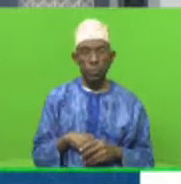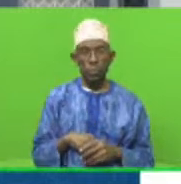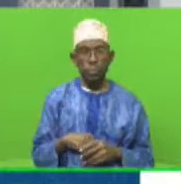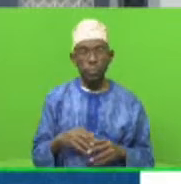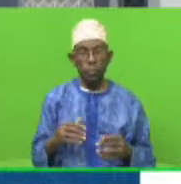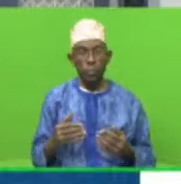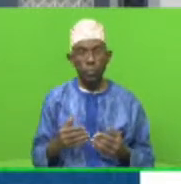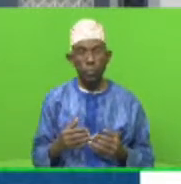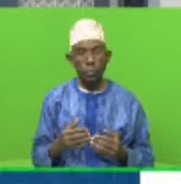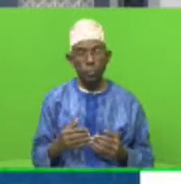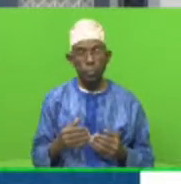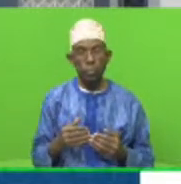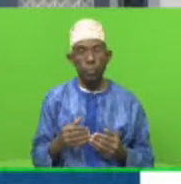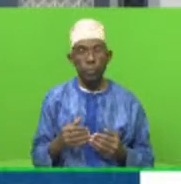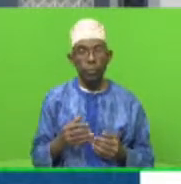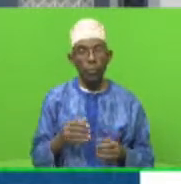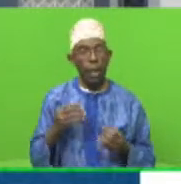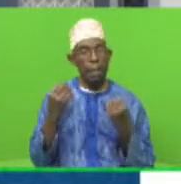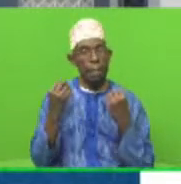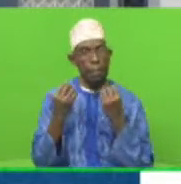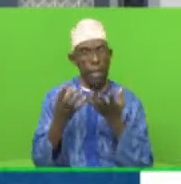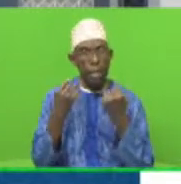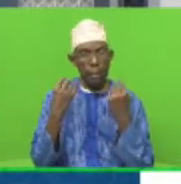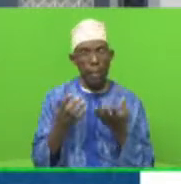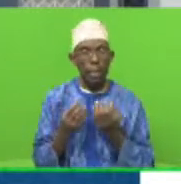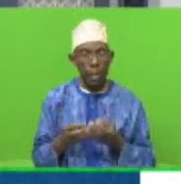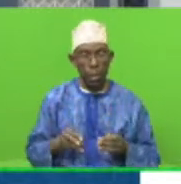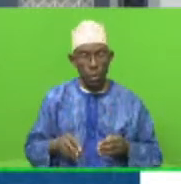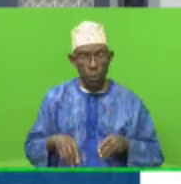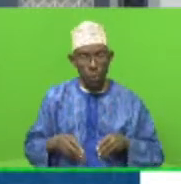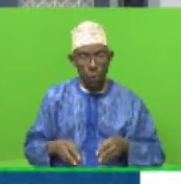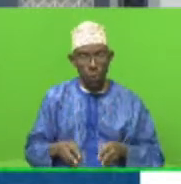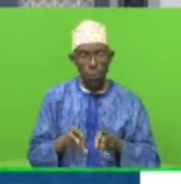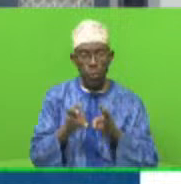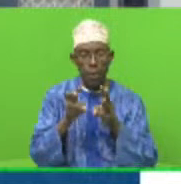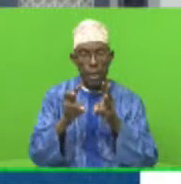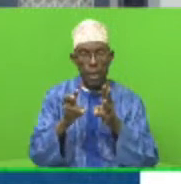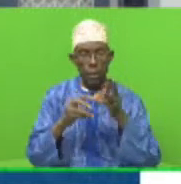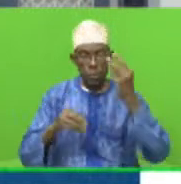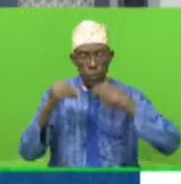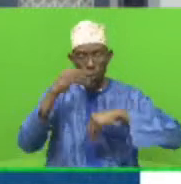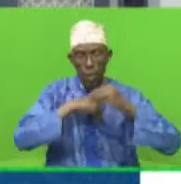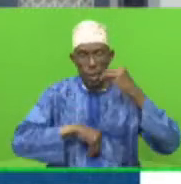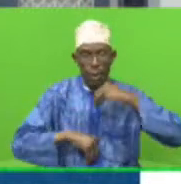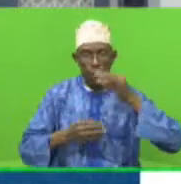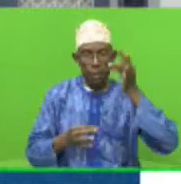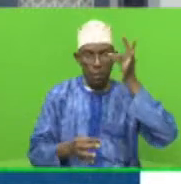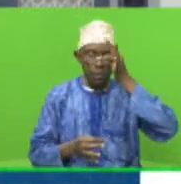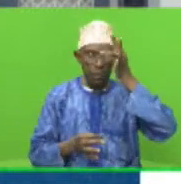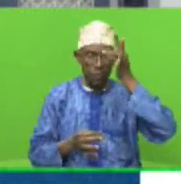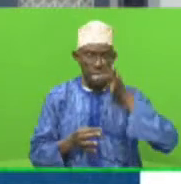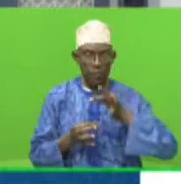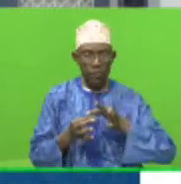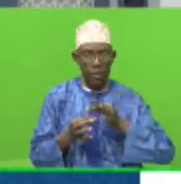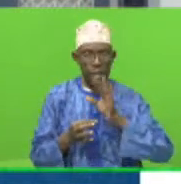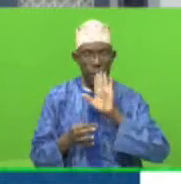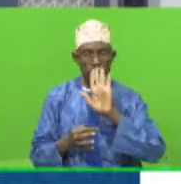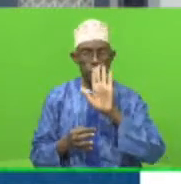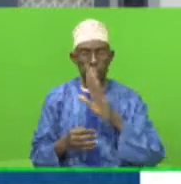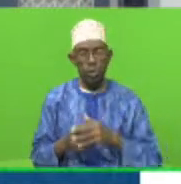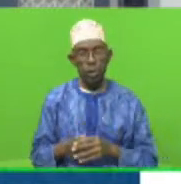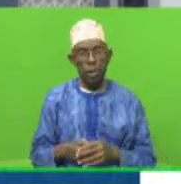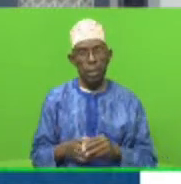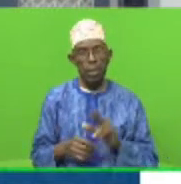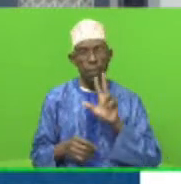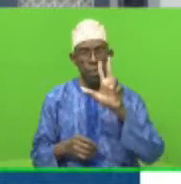So there are many ways to corrupt your fitra, but ahammuha,